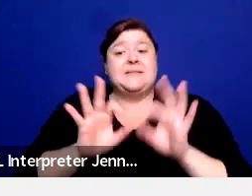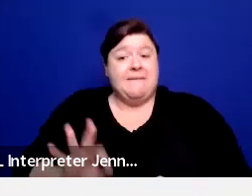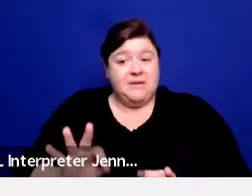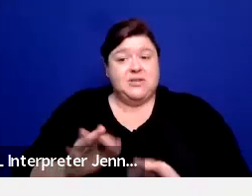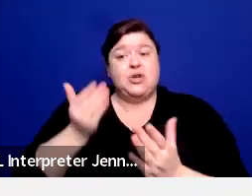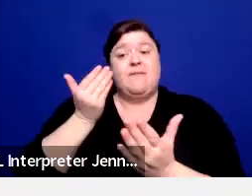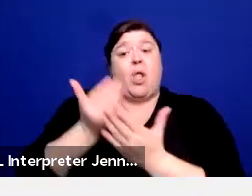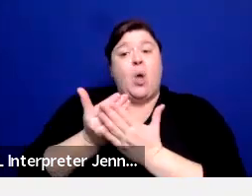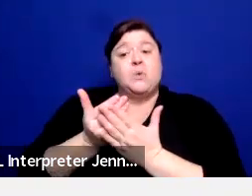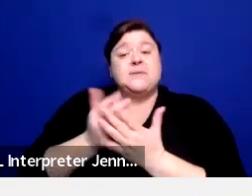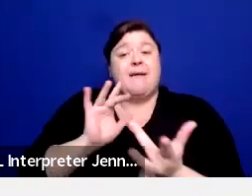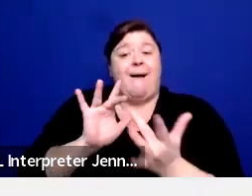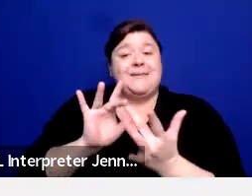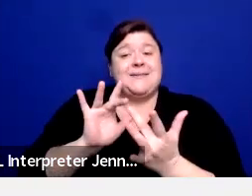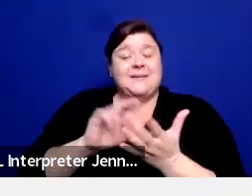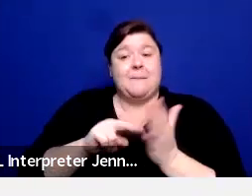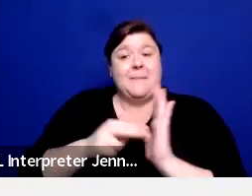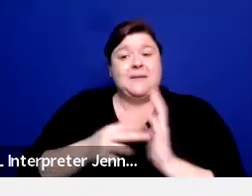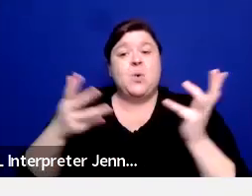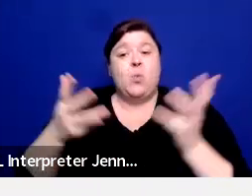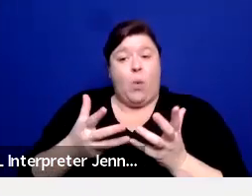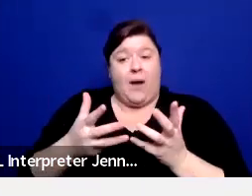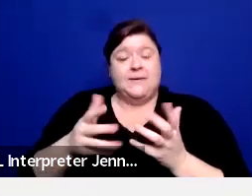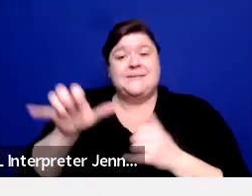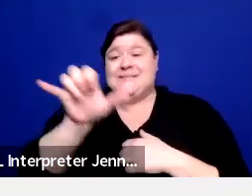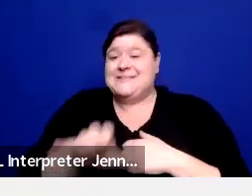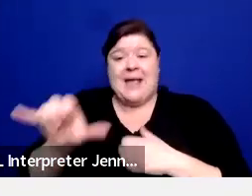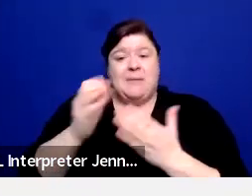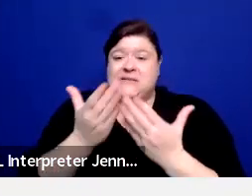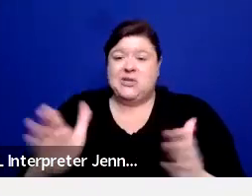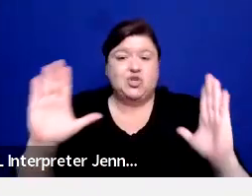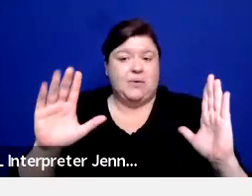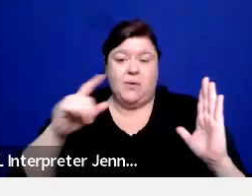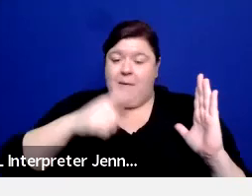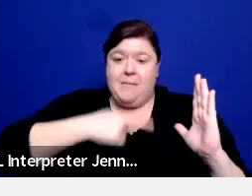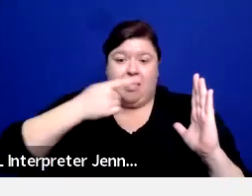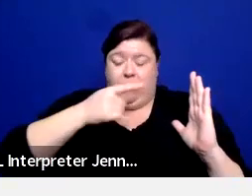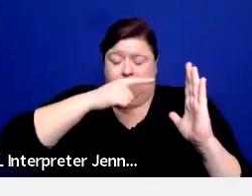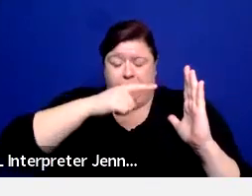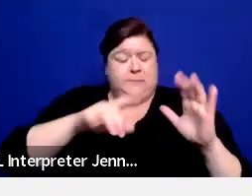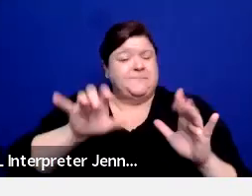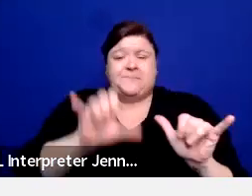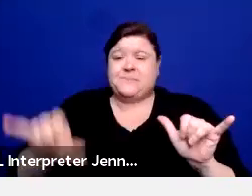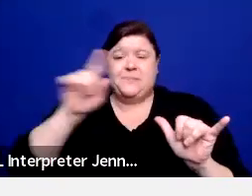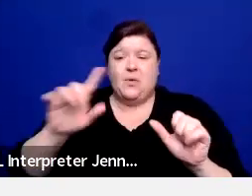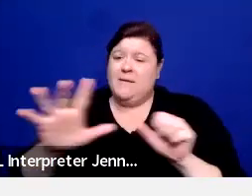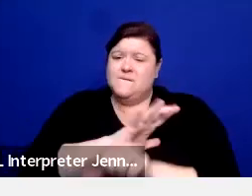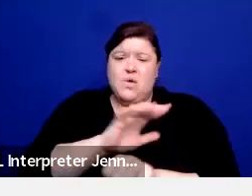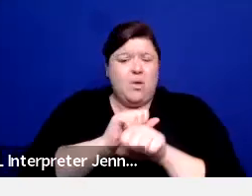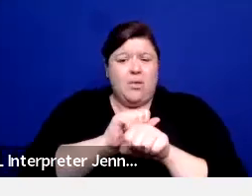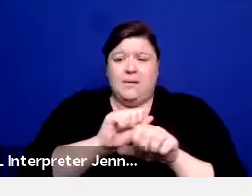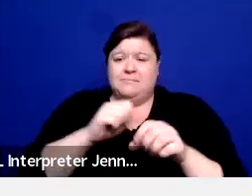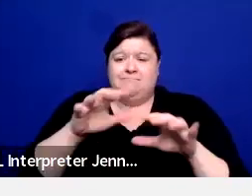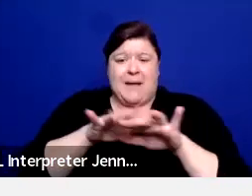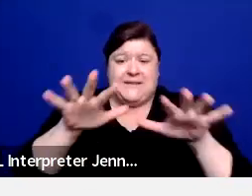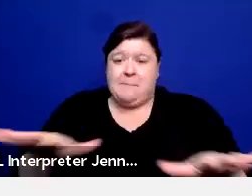close contact remains what it remains for the general population and what it has been for the duration of this pandemic. If you are within 6 feet for